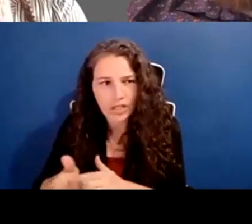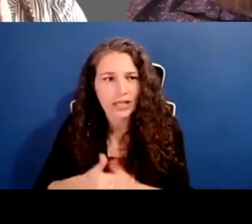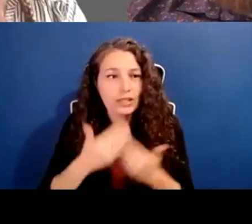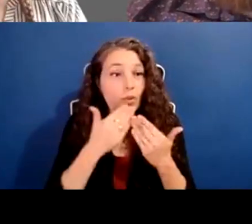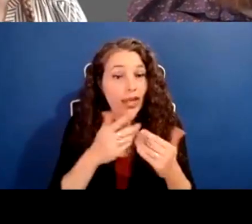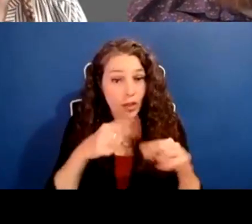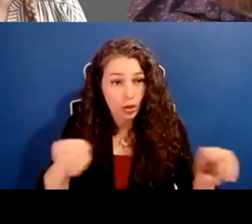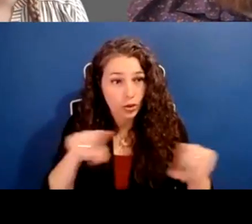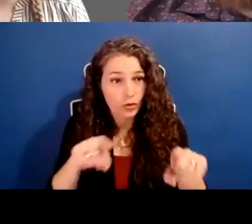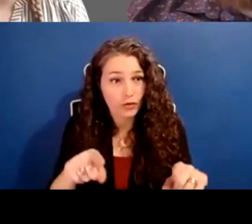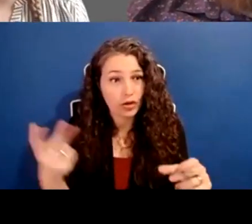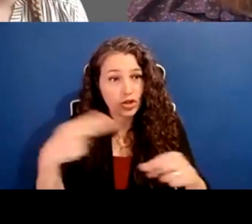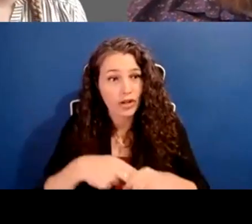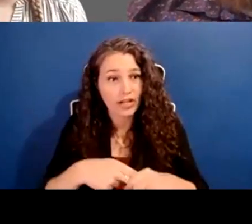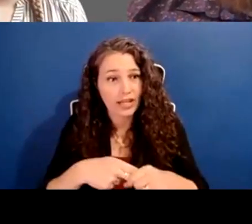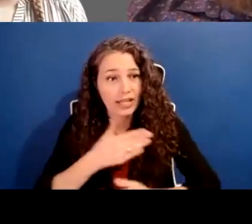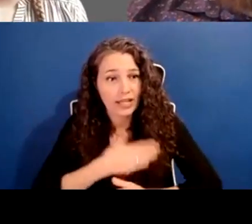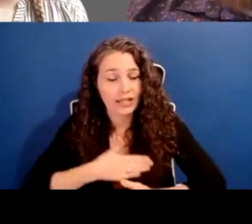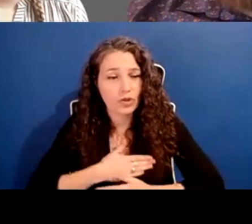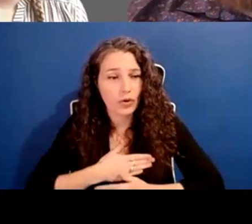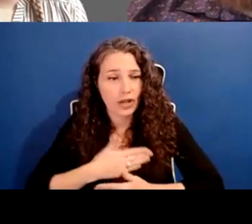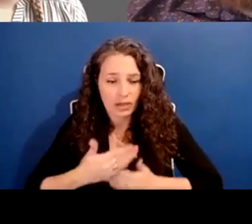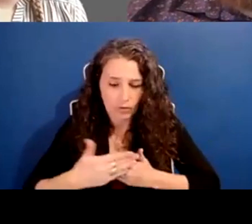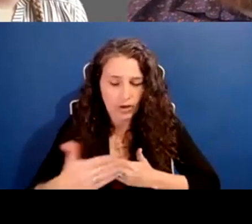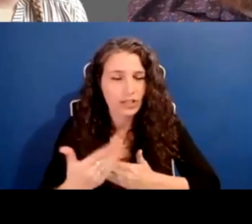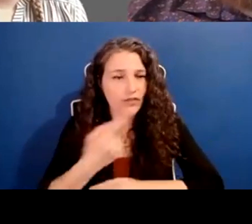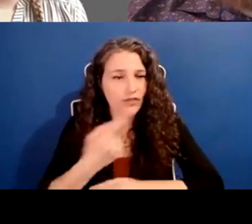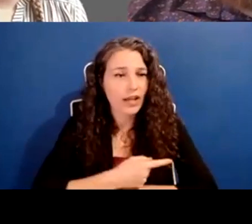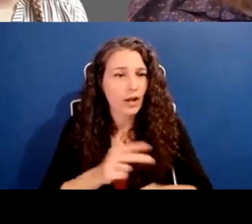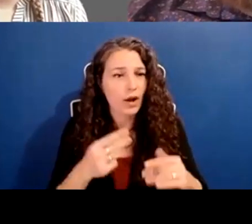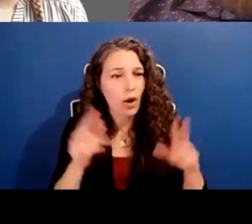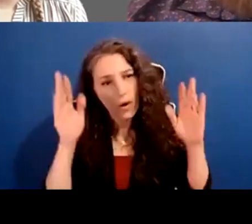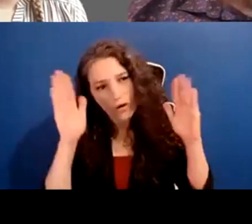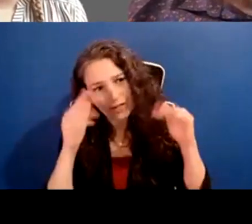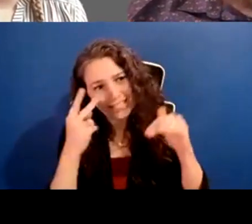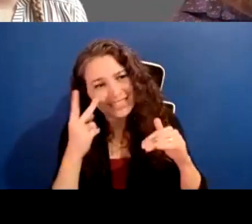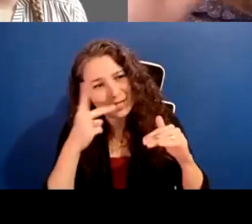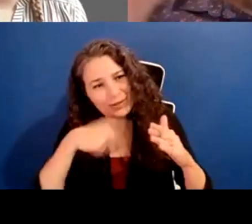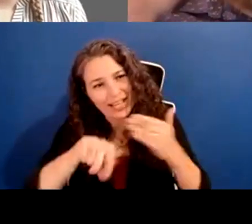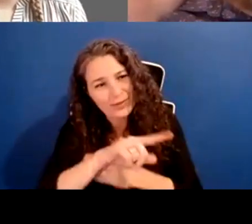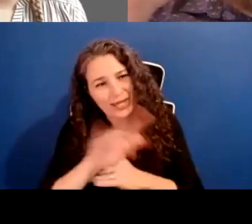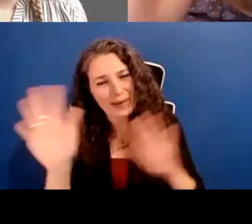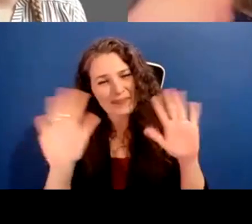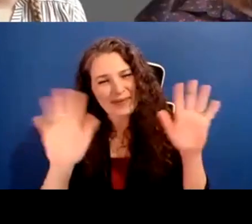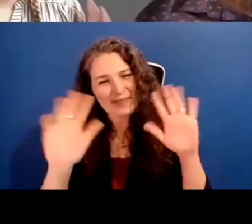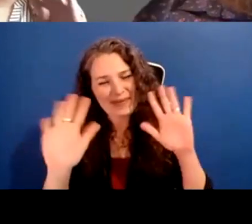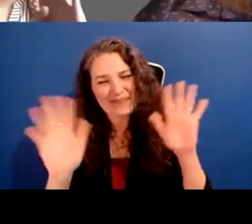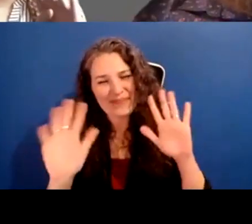Have a fantastic rest of your day, and we will hopefully see you next week. Bye, everybody.